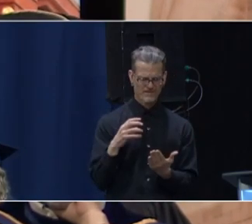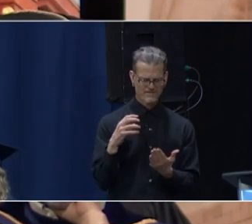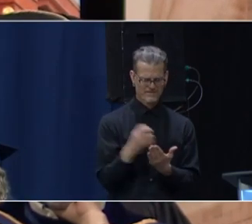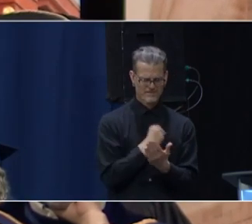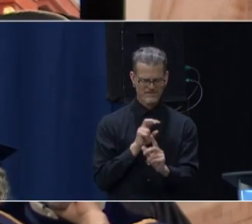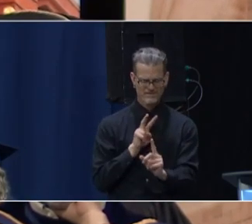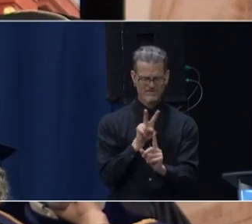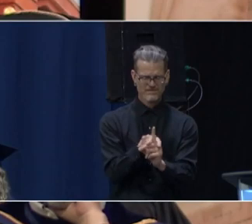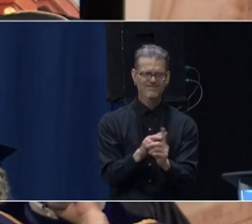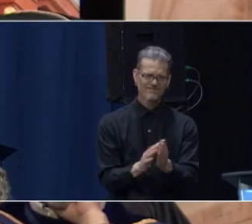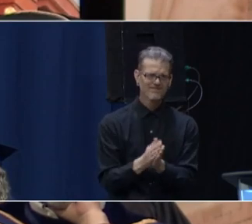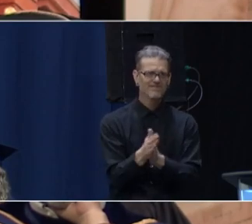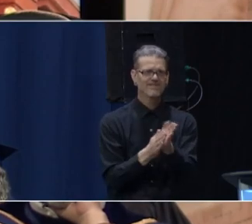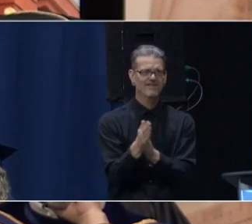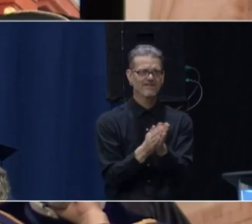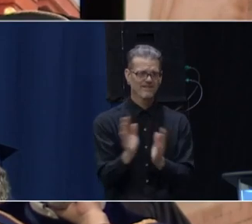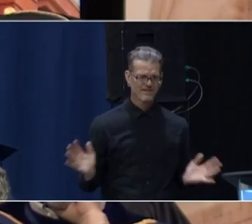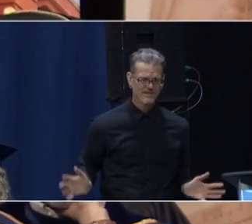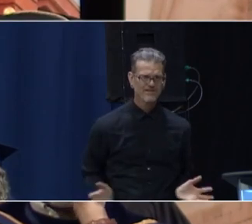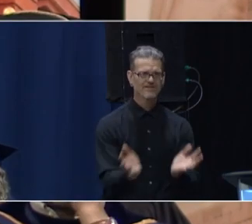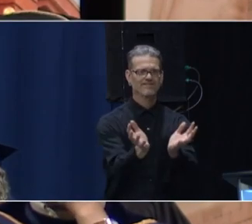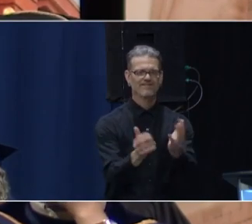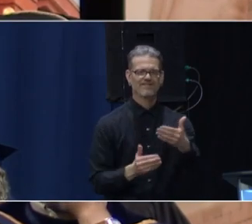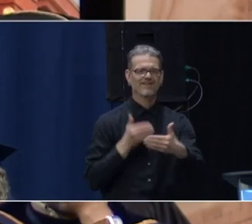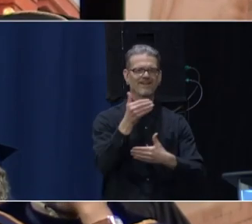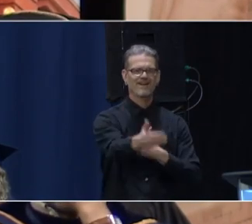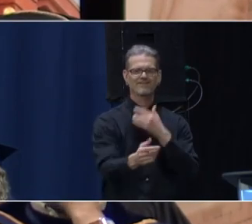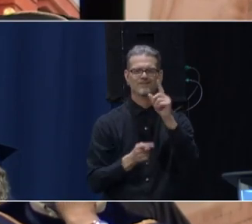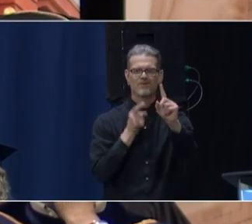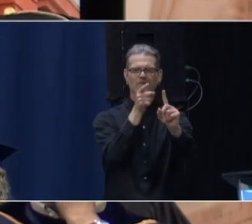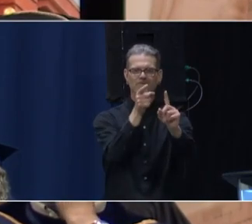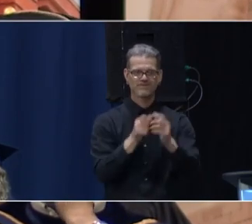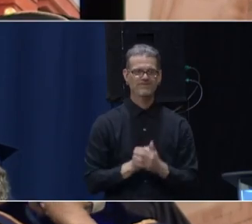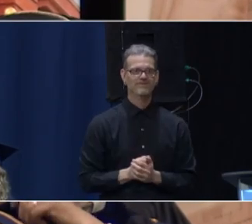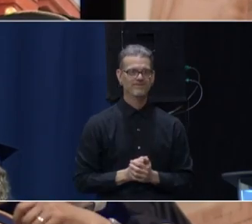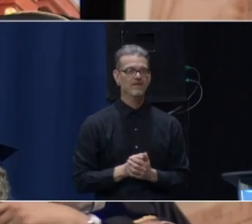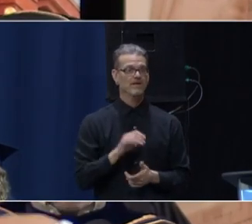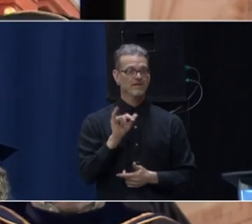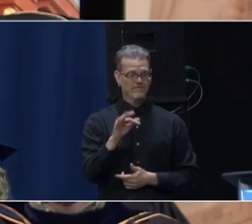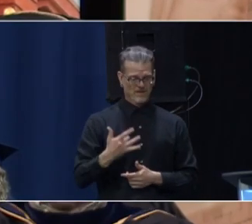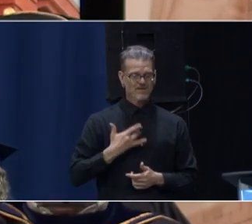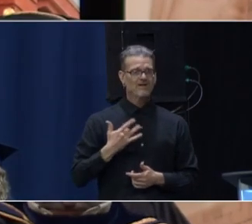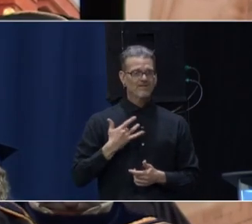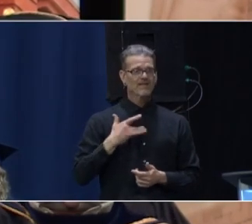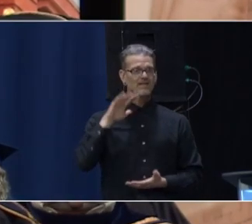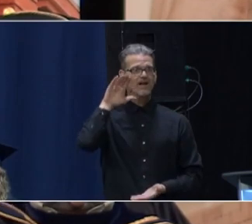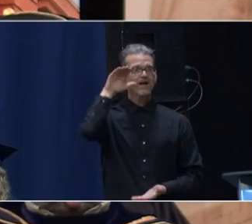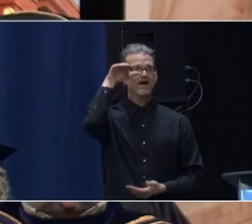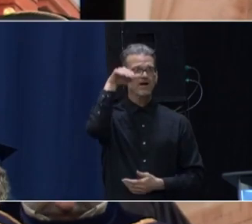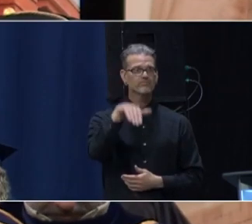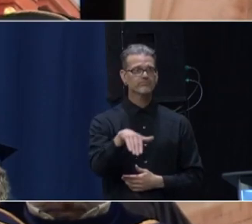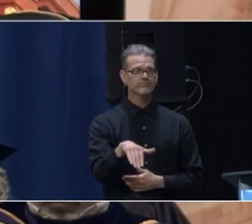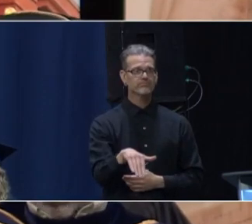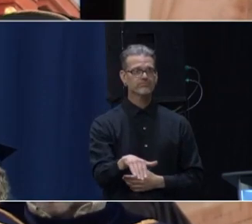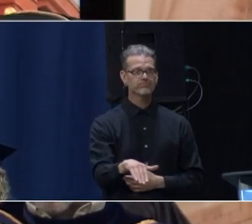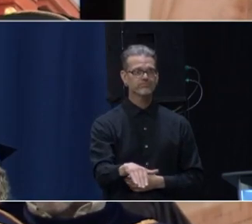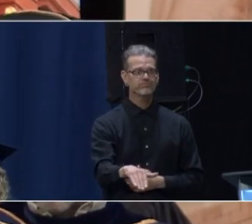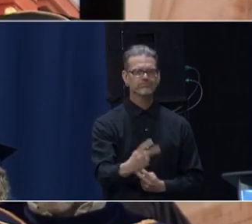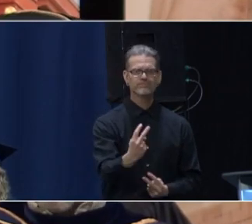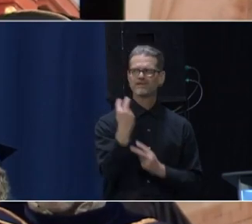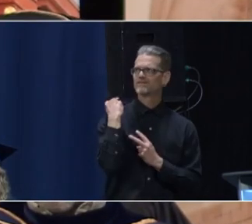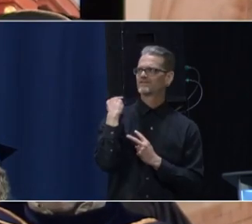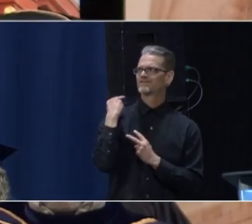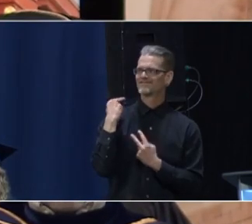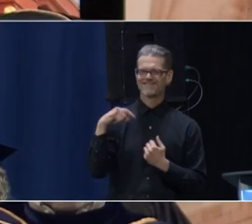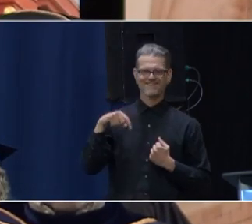fuel your drive toward your next goal in life. And if the feeling starts to fade, I want you to look back on our graduation